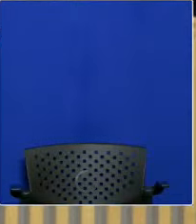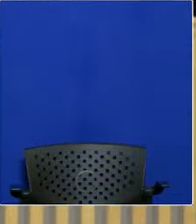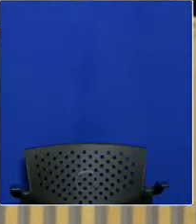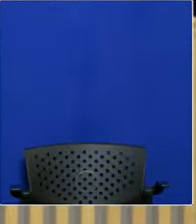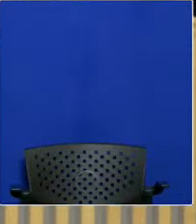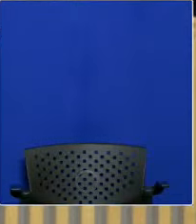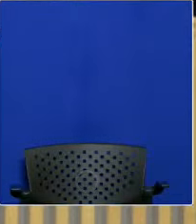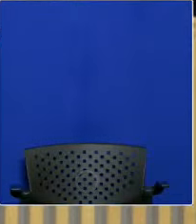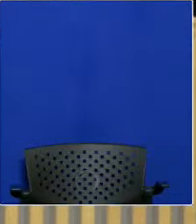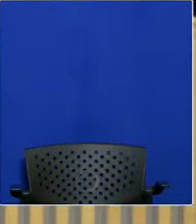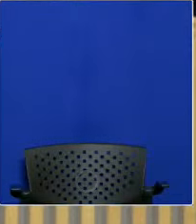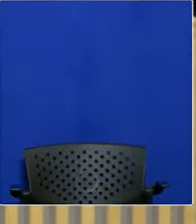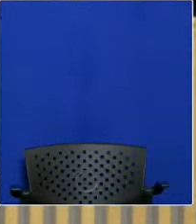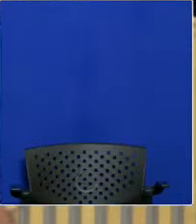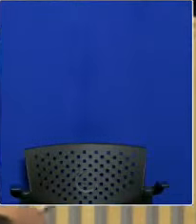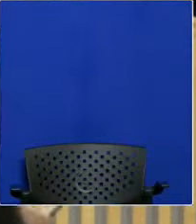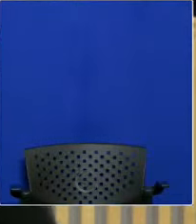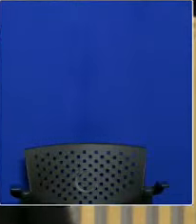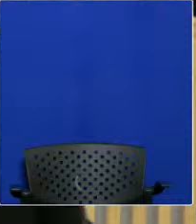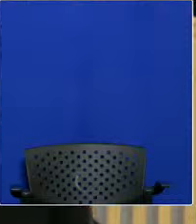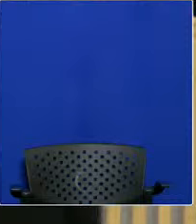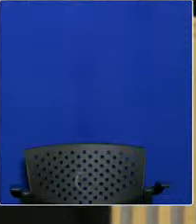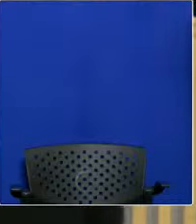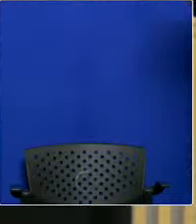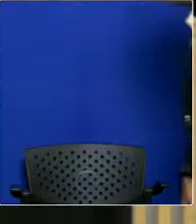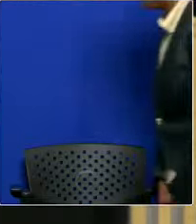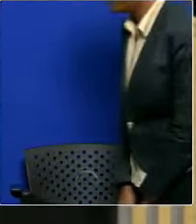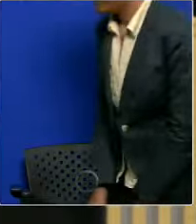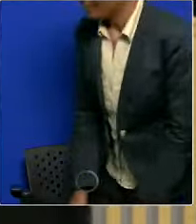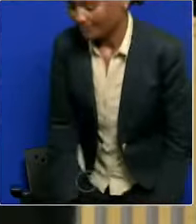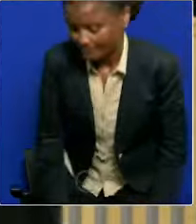passed. We are ready to start. Please make sure your